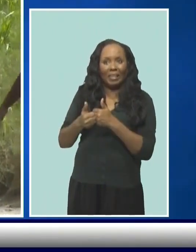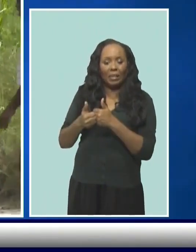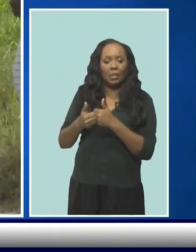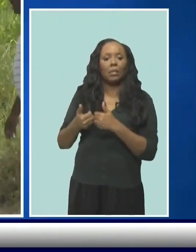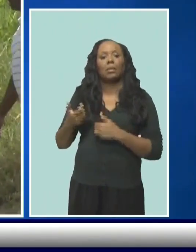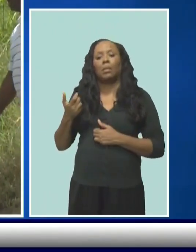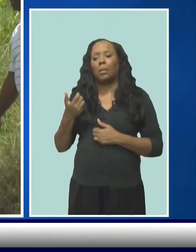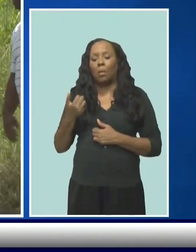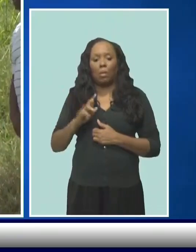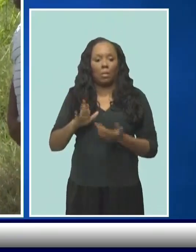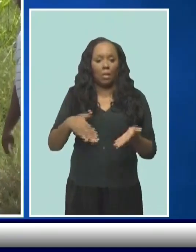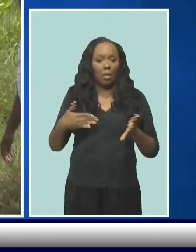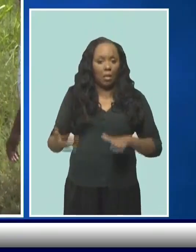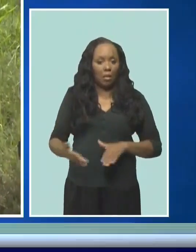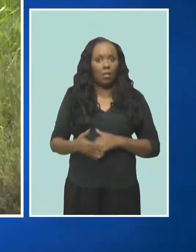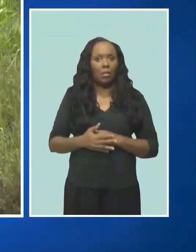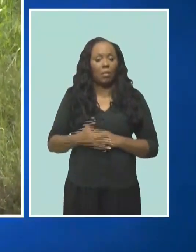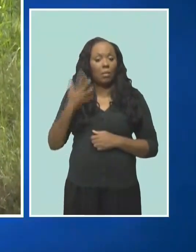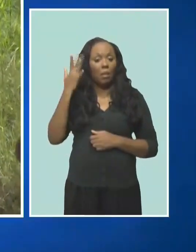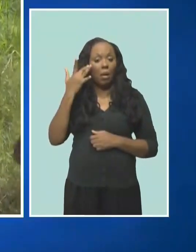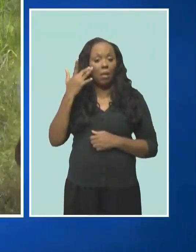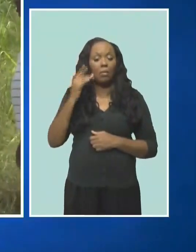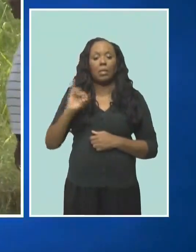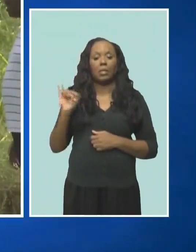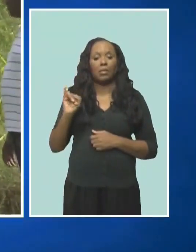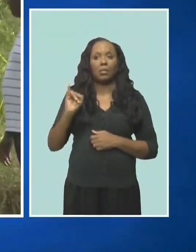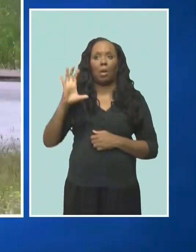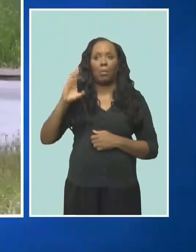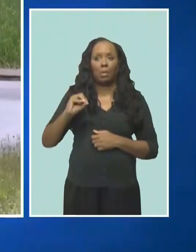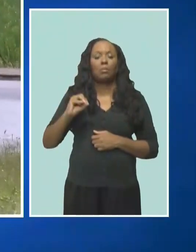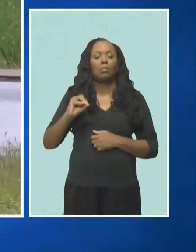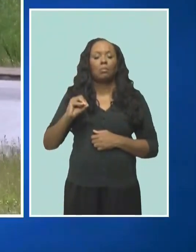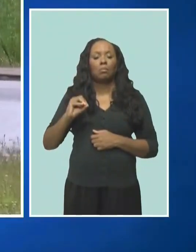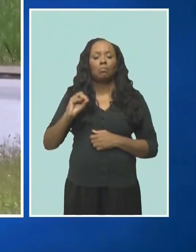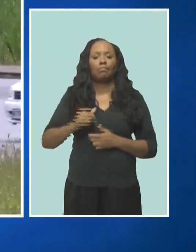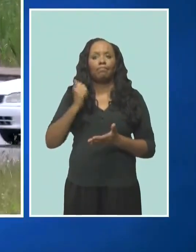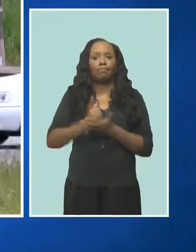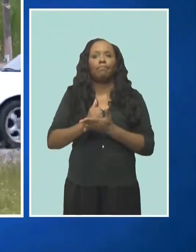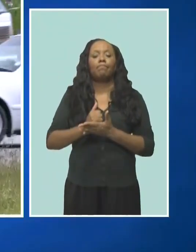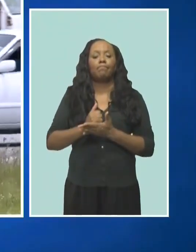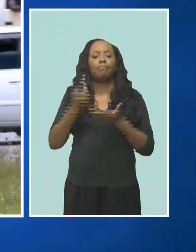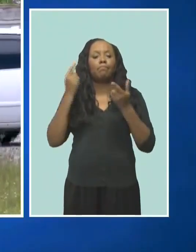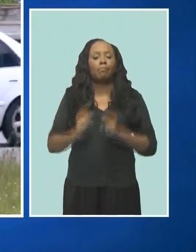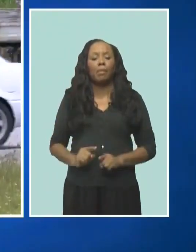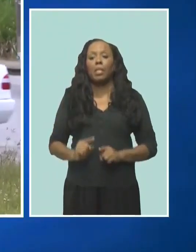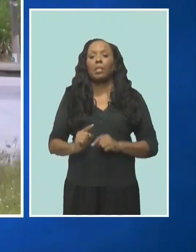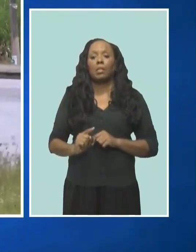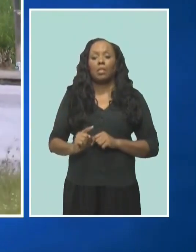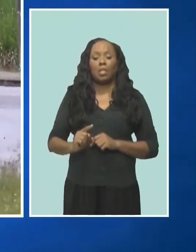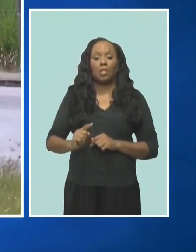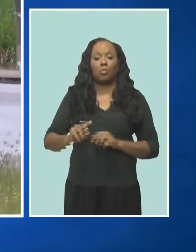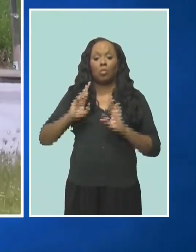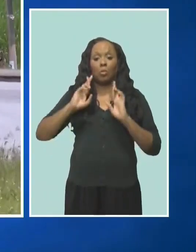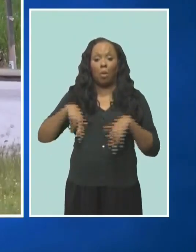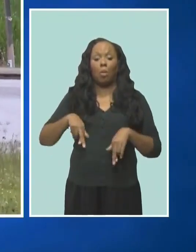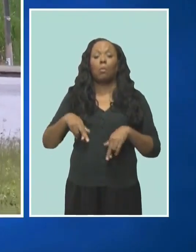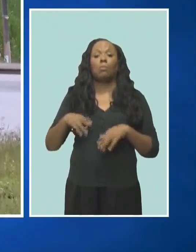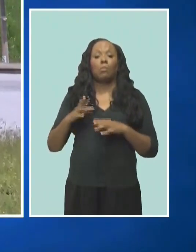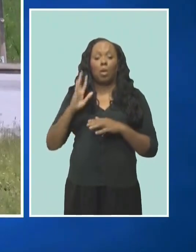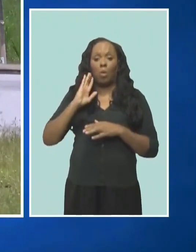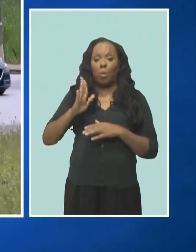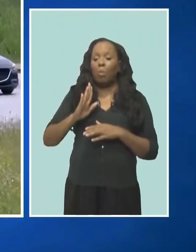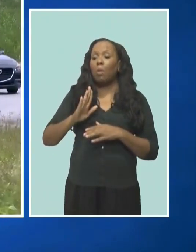The new arrangement is being endorsed by insurance companies, which have agreed that their response officers will report to